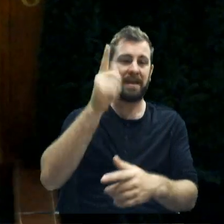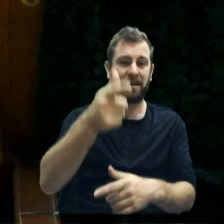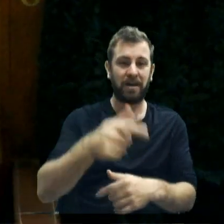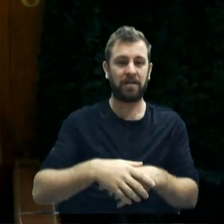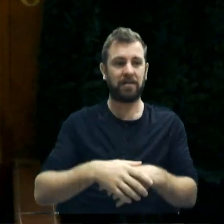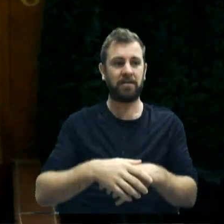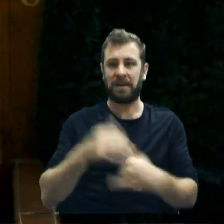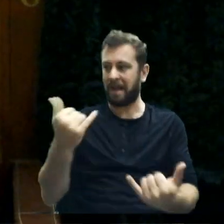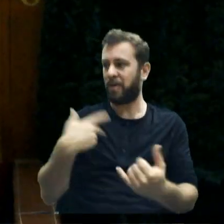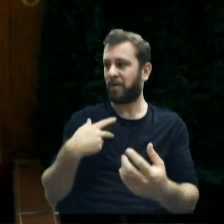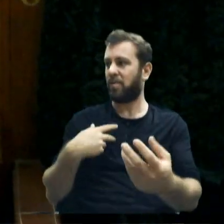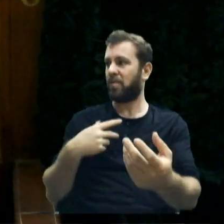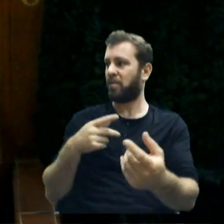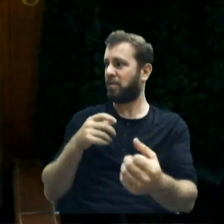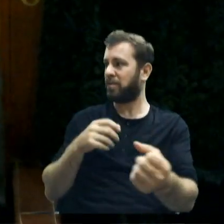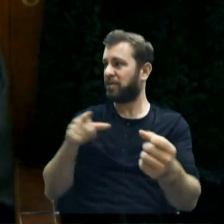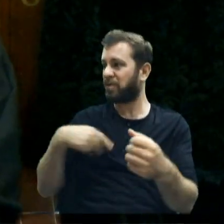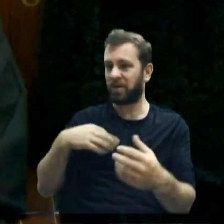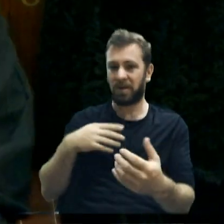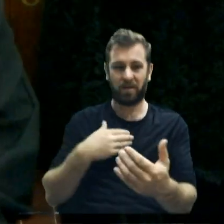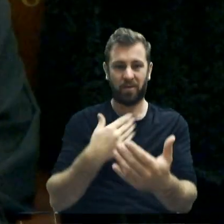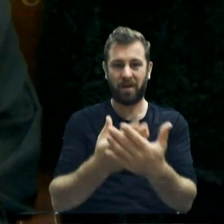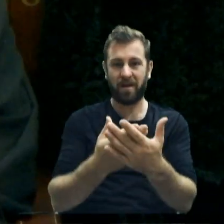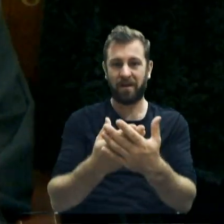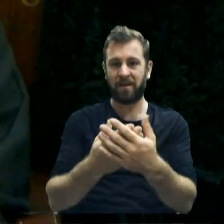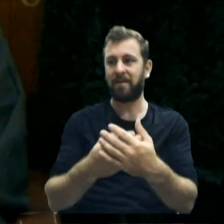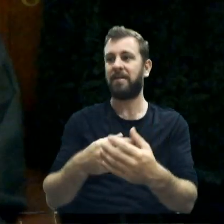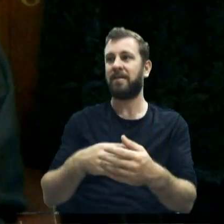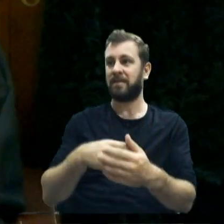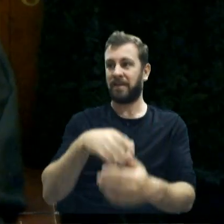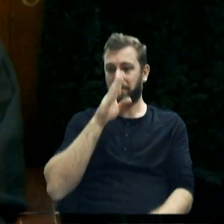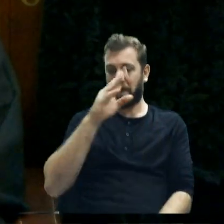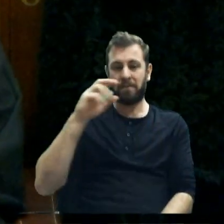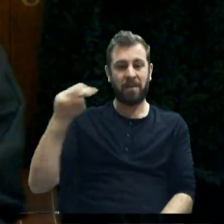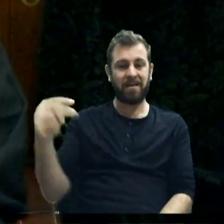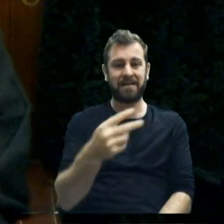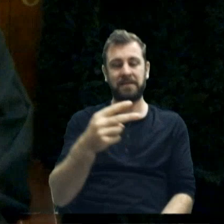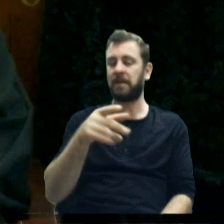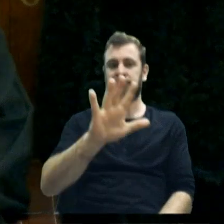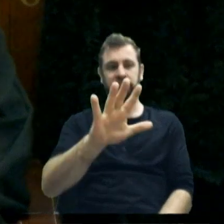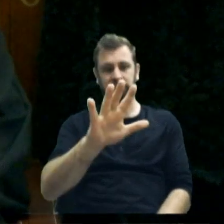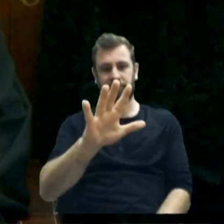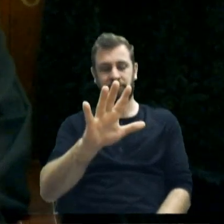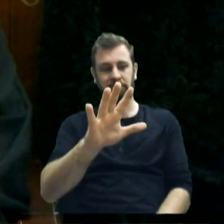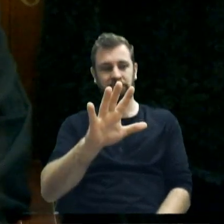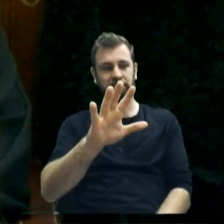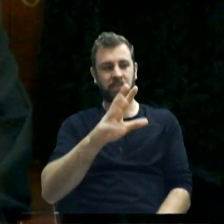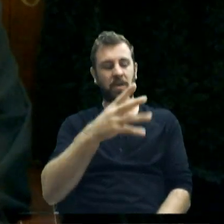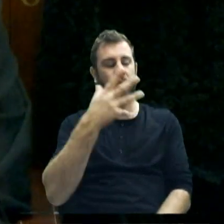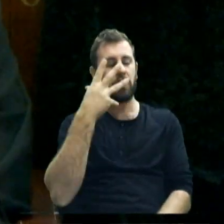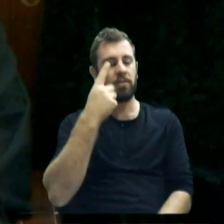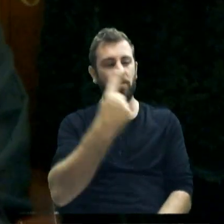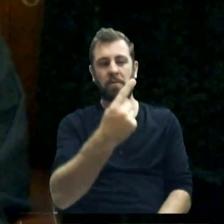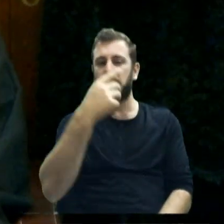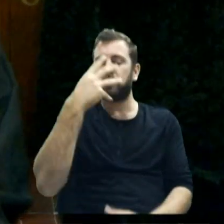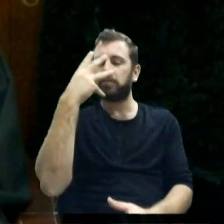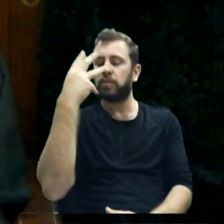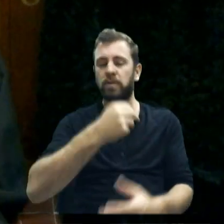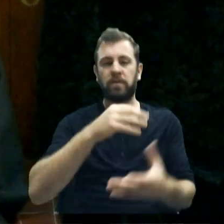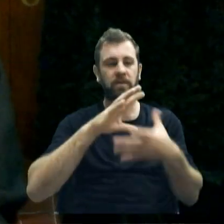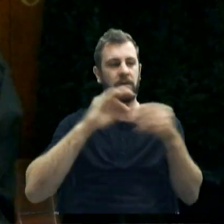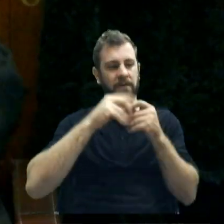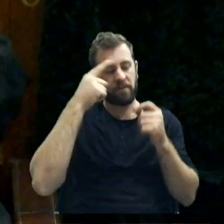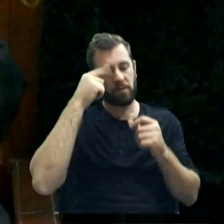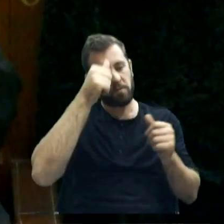back. And Imam Ali knew exactly what was going on. And he says one beautiful statement to that individual.